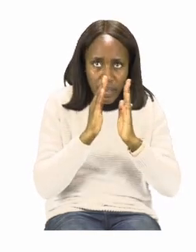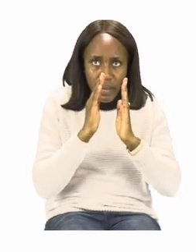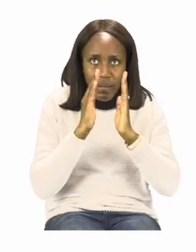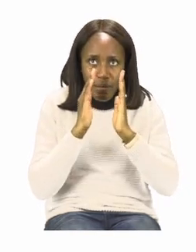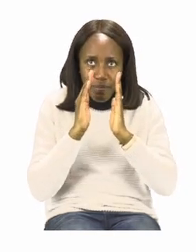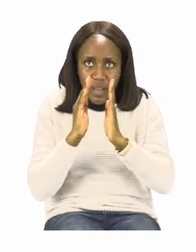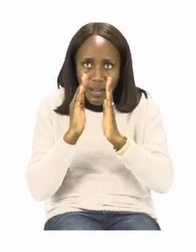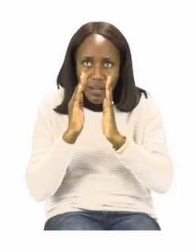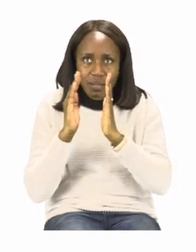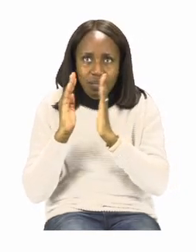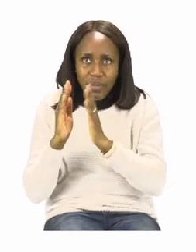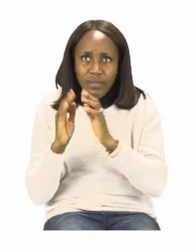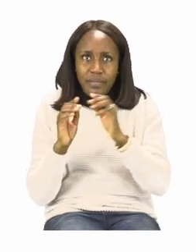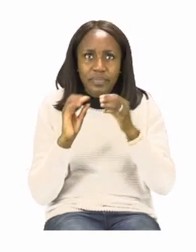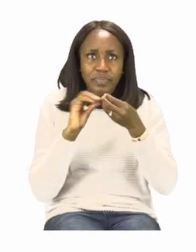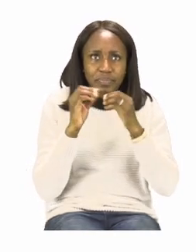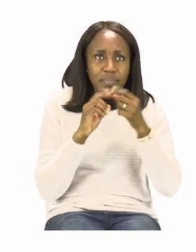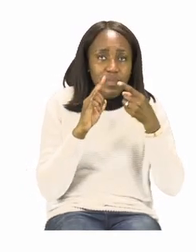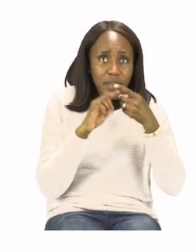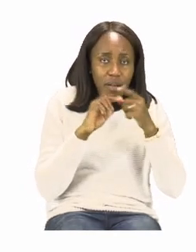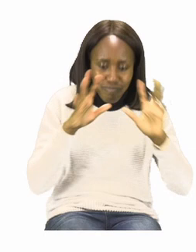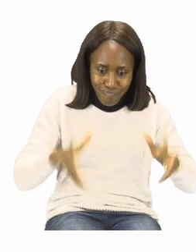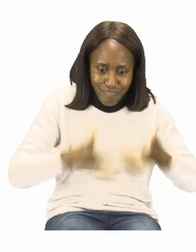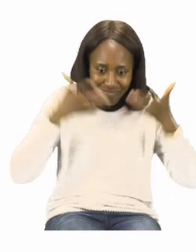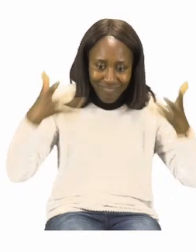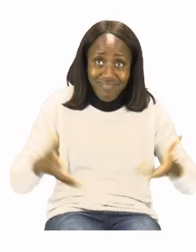make a fruit salad.